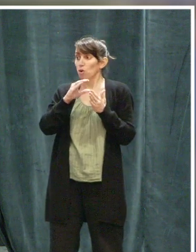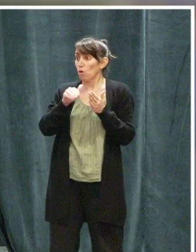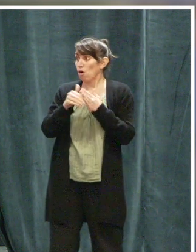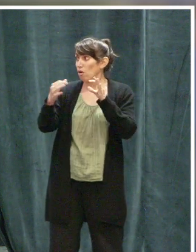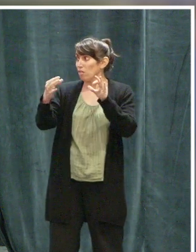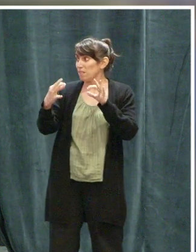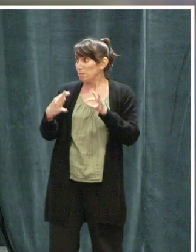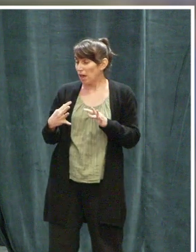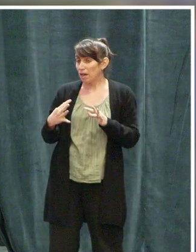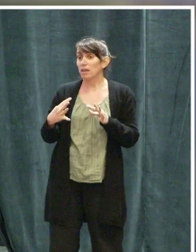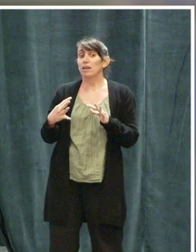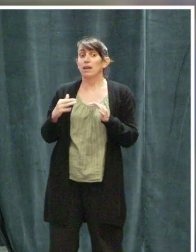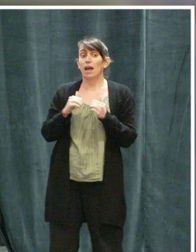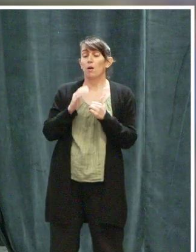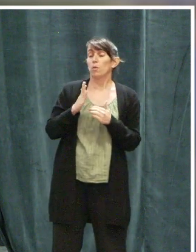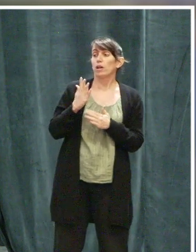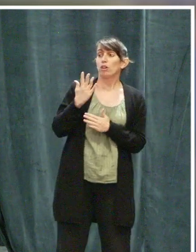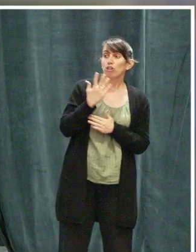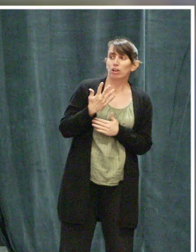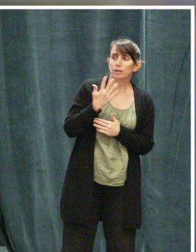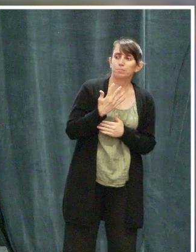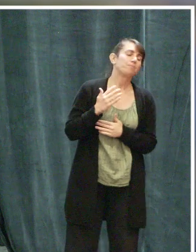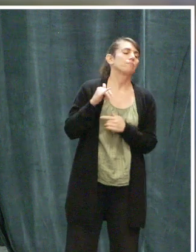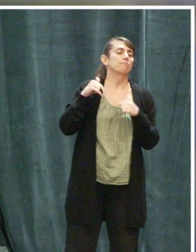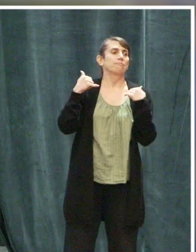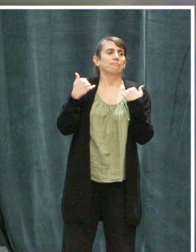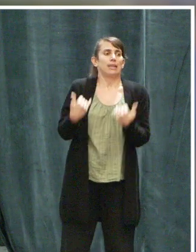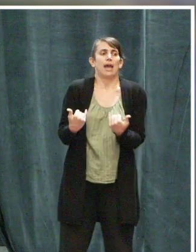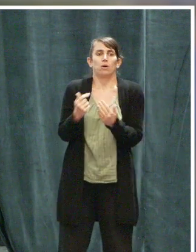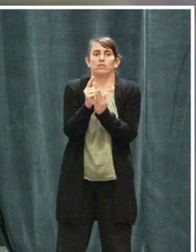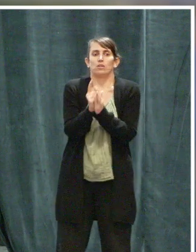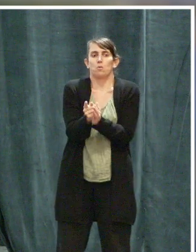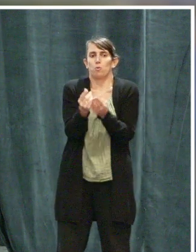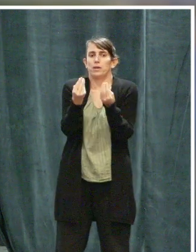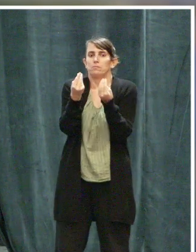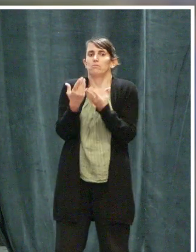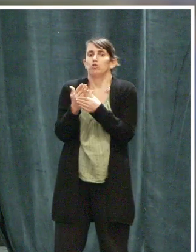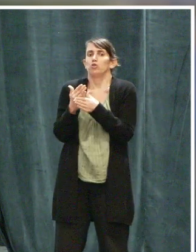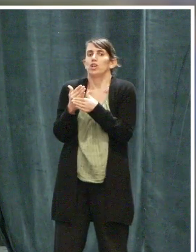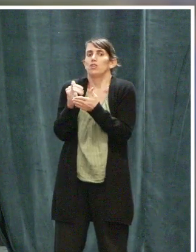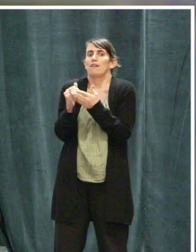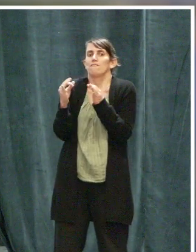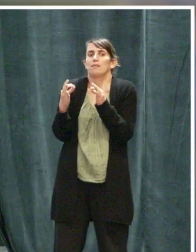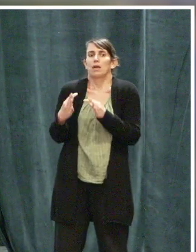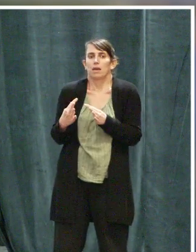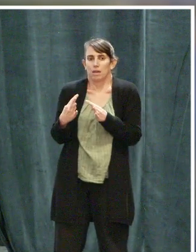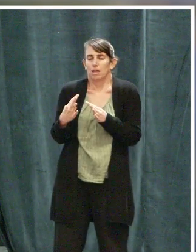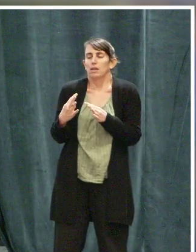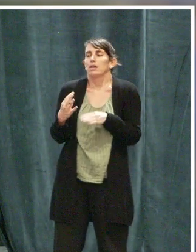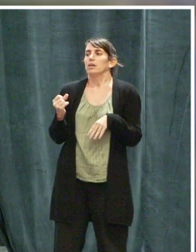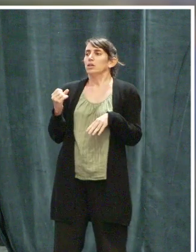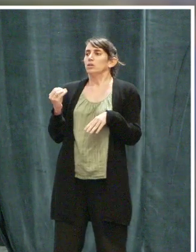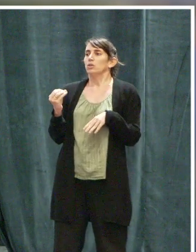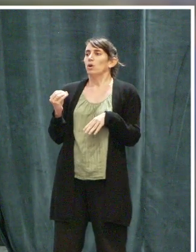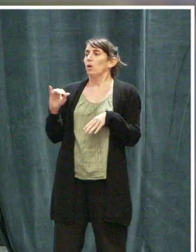have about how the project is going to look, this is the moment to share that feedback with us so that the authority can take that back and consider that. As